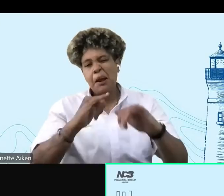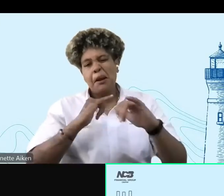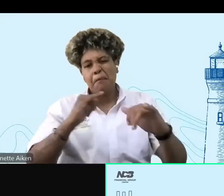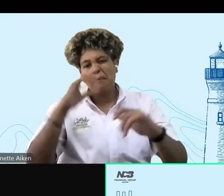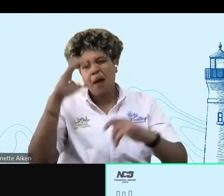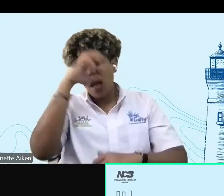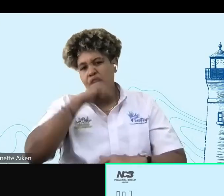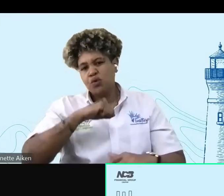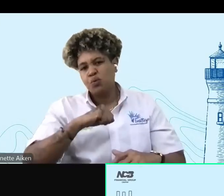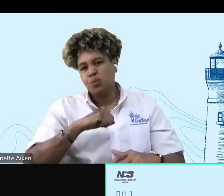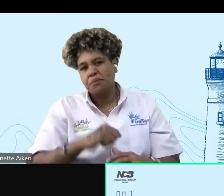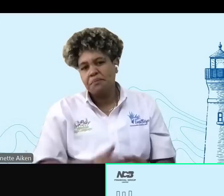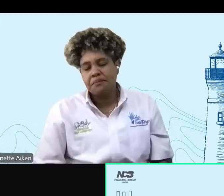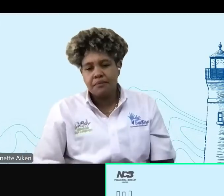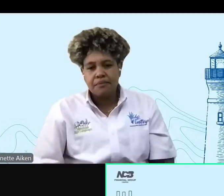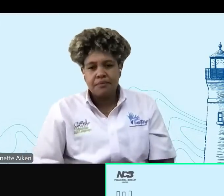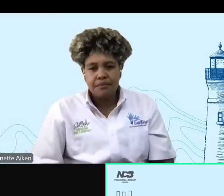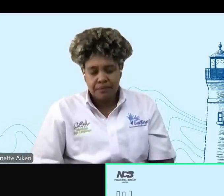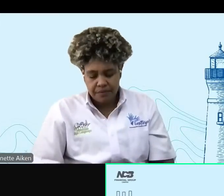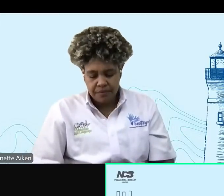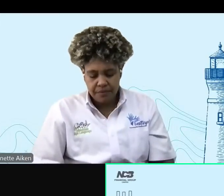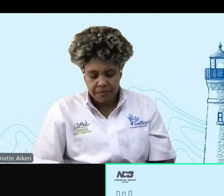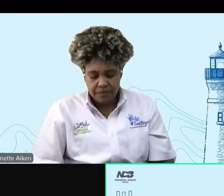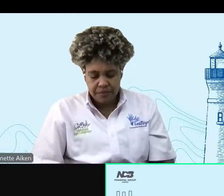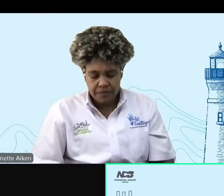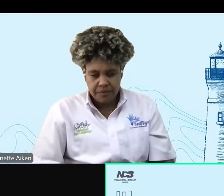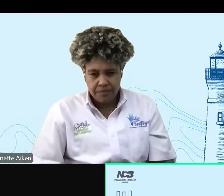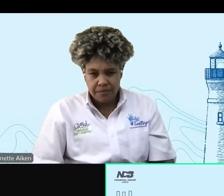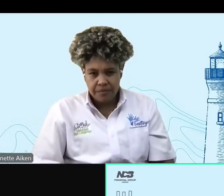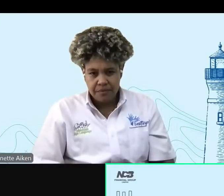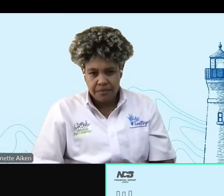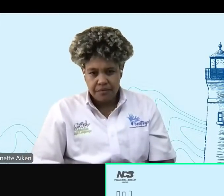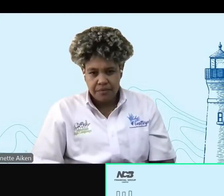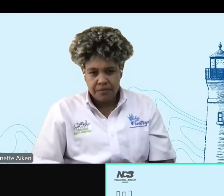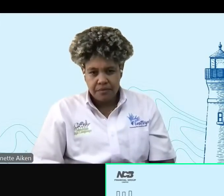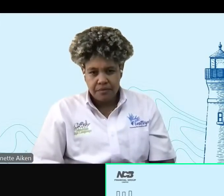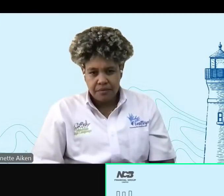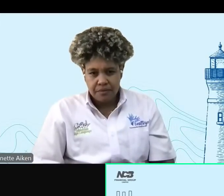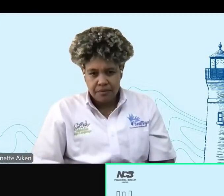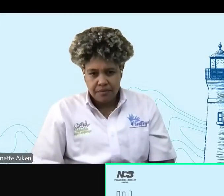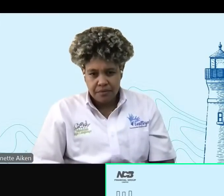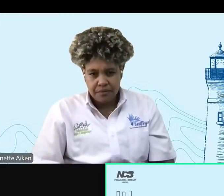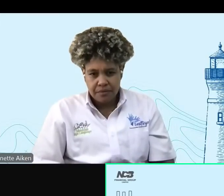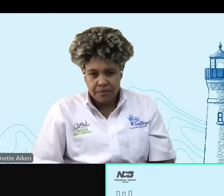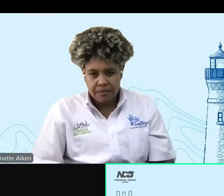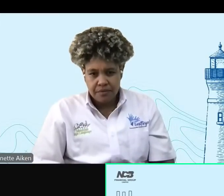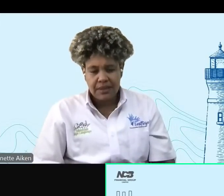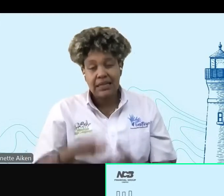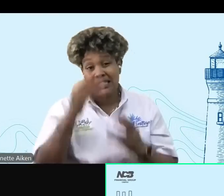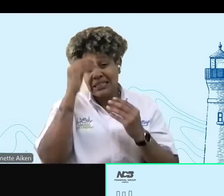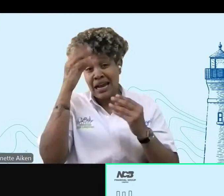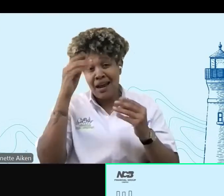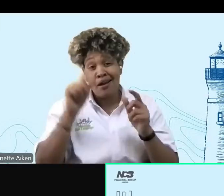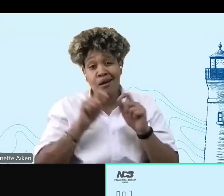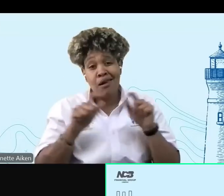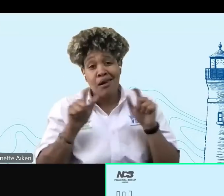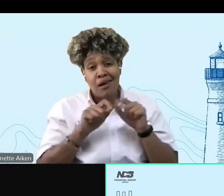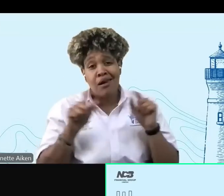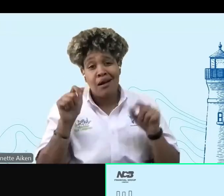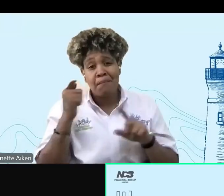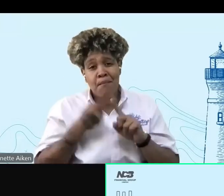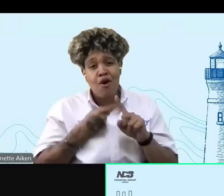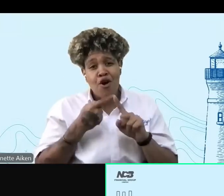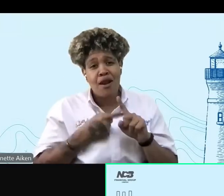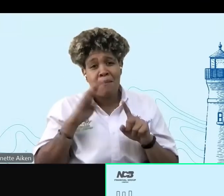I mean, we are, and the data is published on a monthly basis by BOJ, and looking at